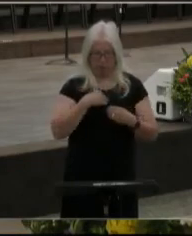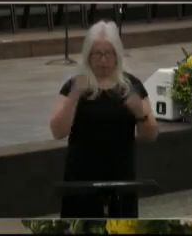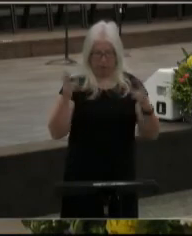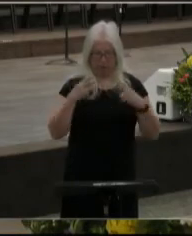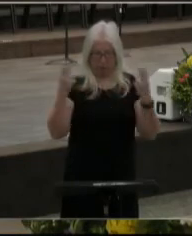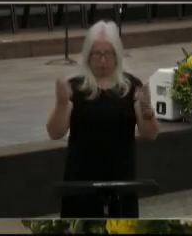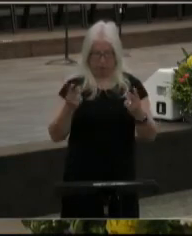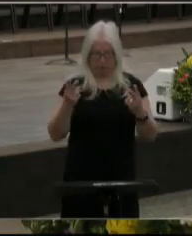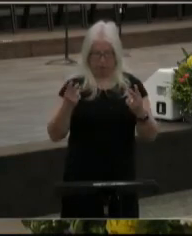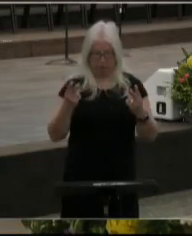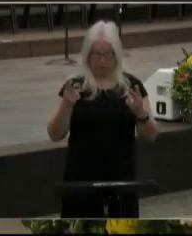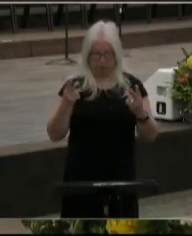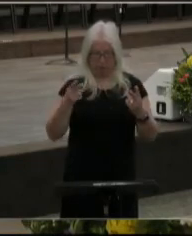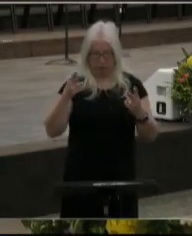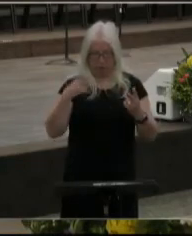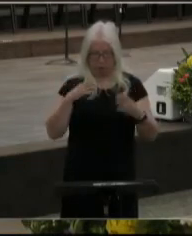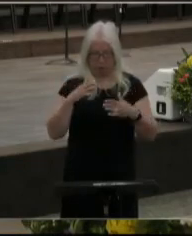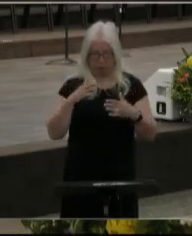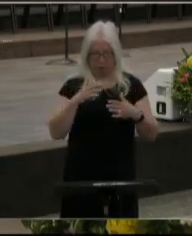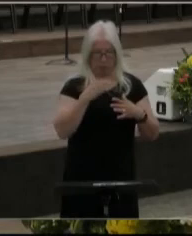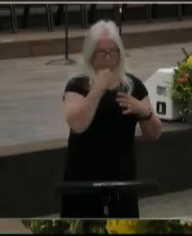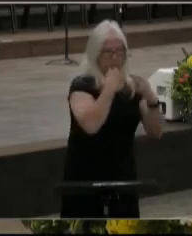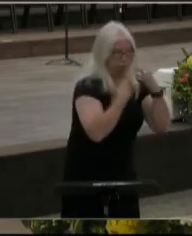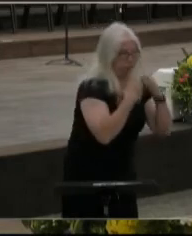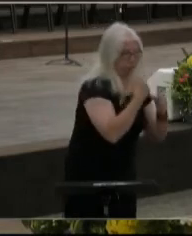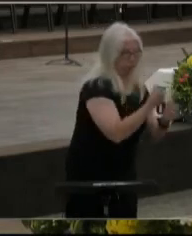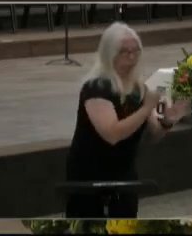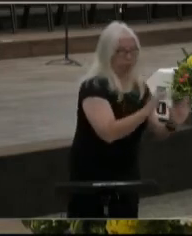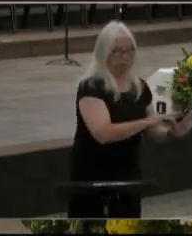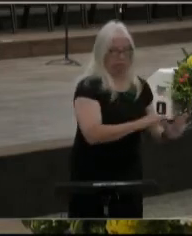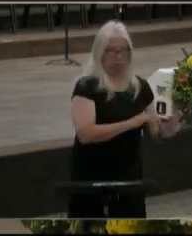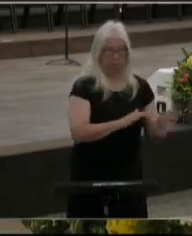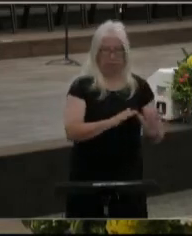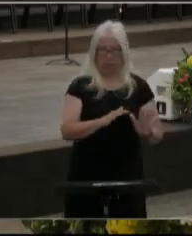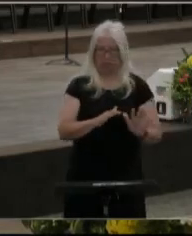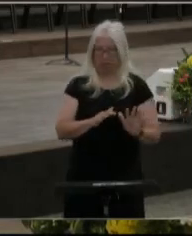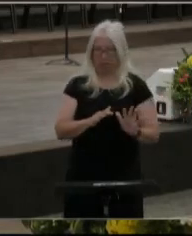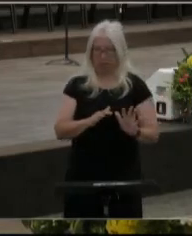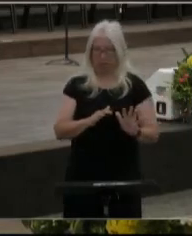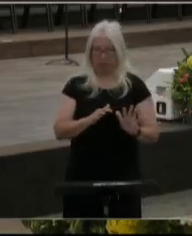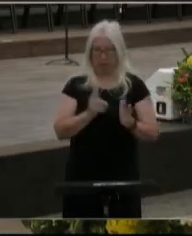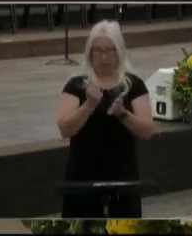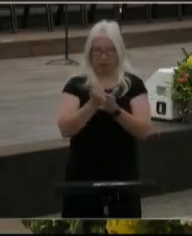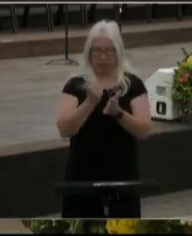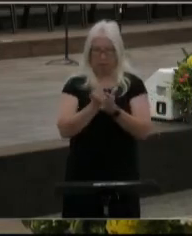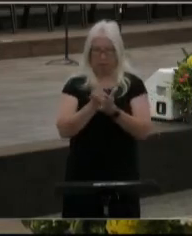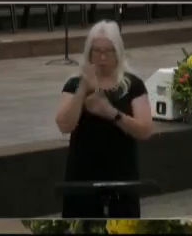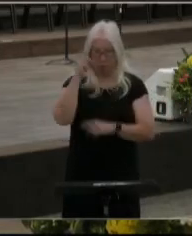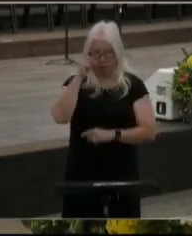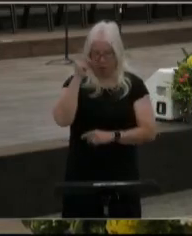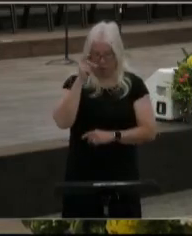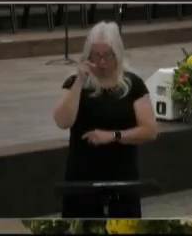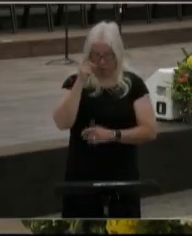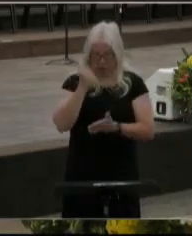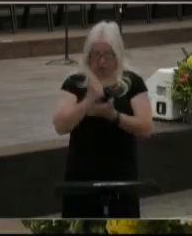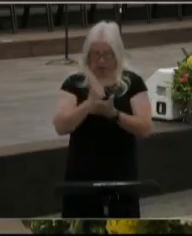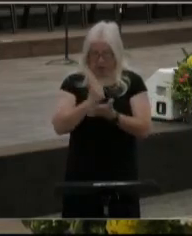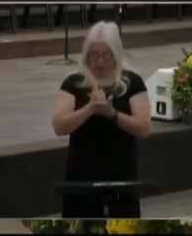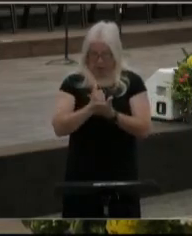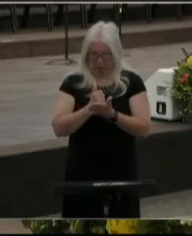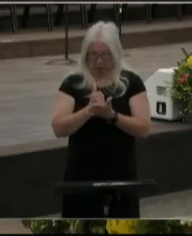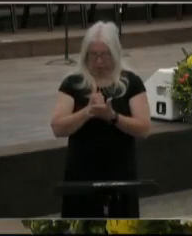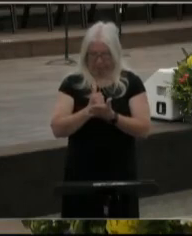victory over idolatry and covetousness. I pray, God in heaven, that you would help us to be wise. Help us, Father,